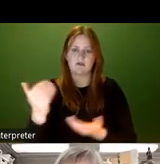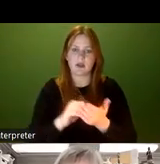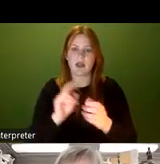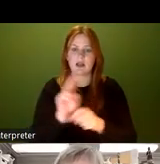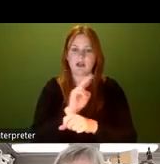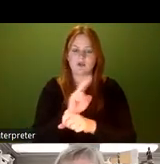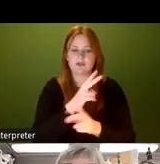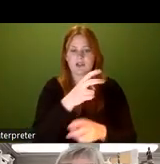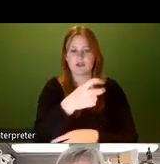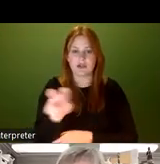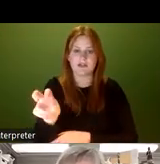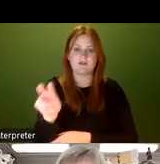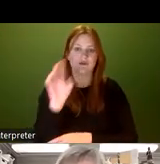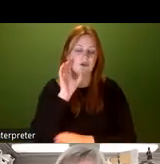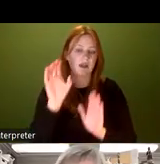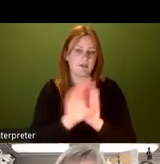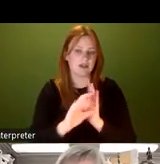image techniques to